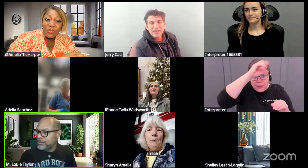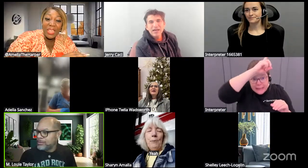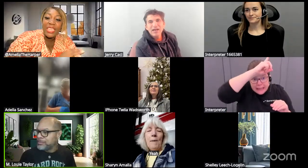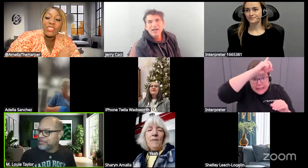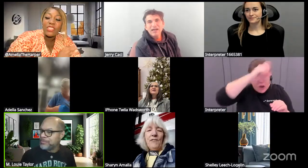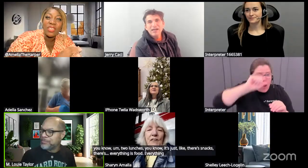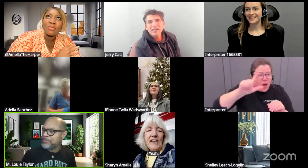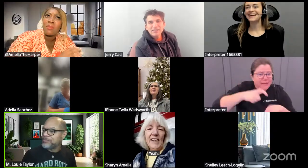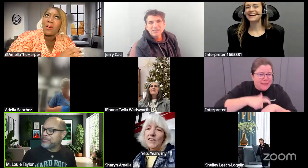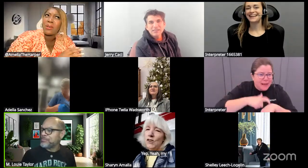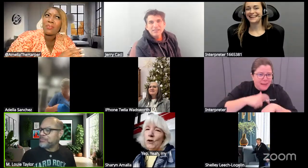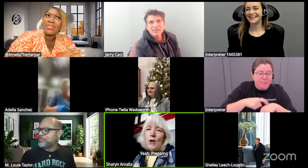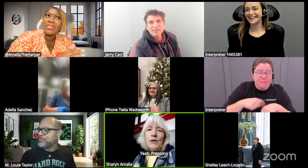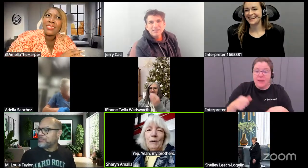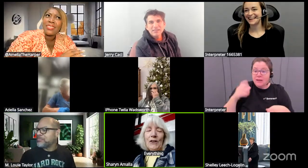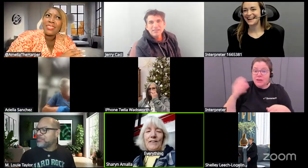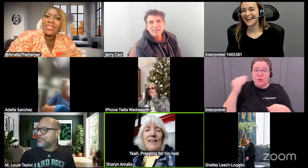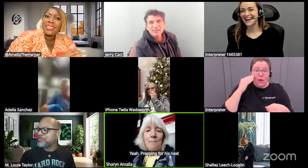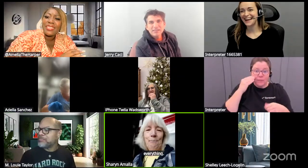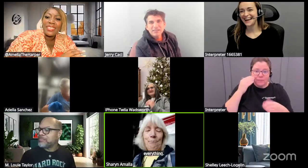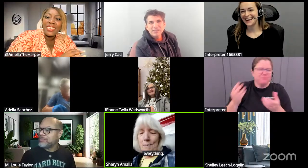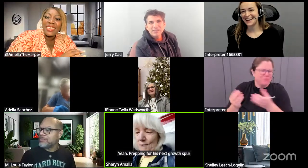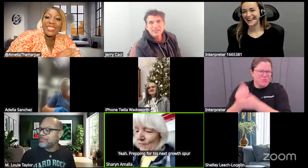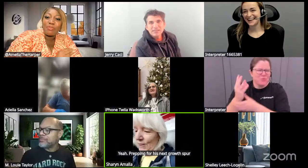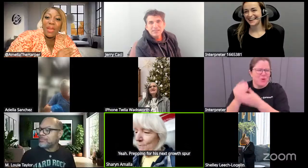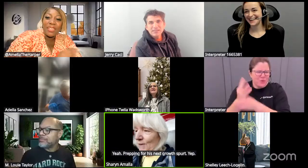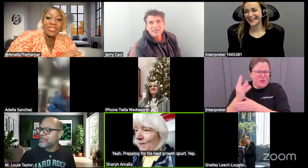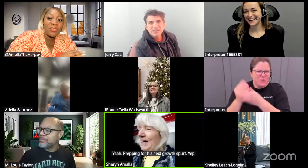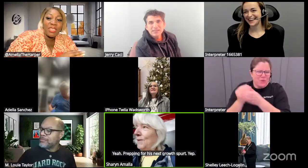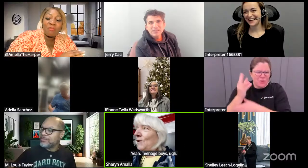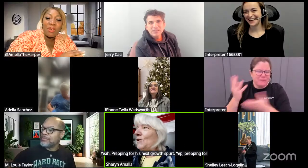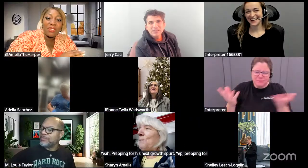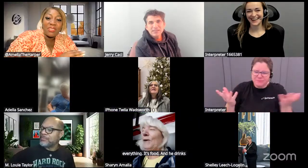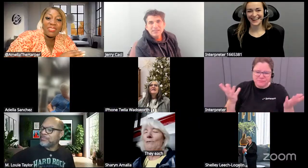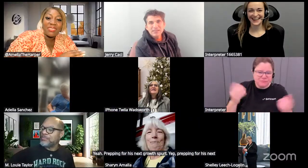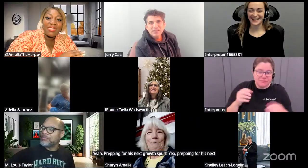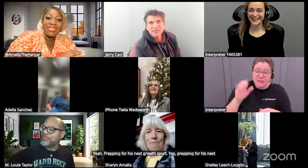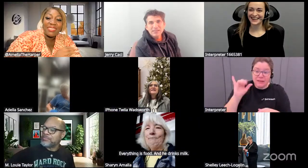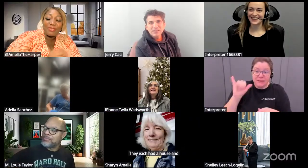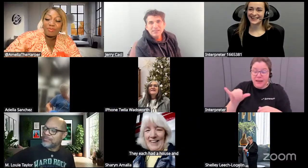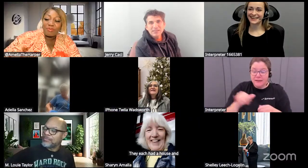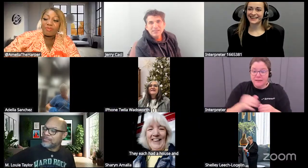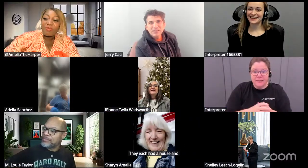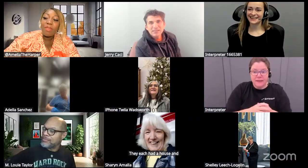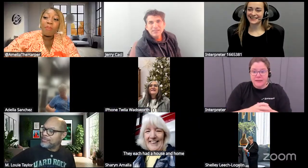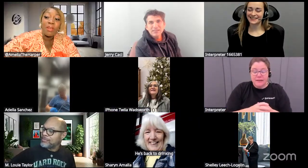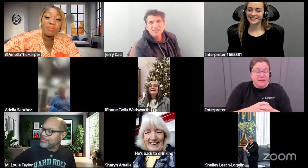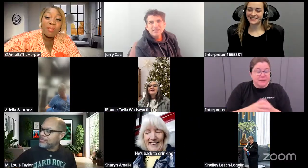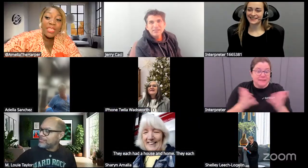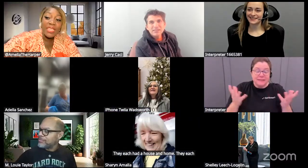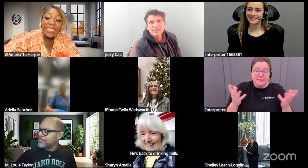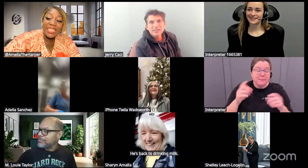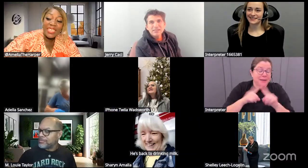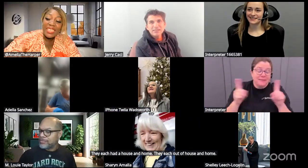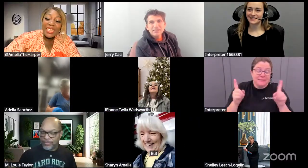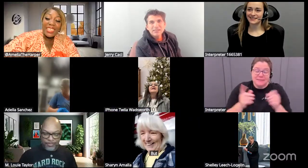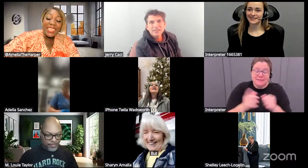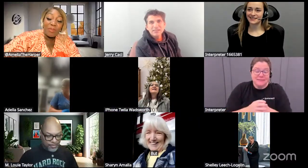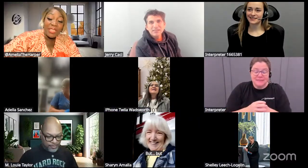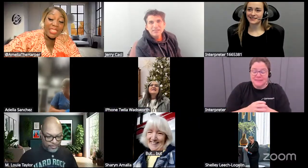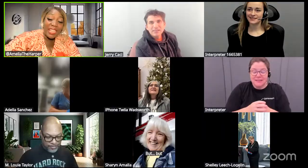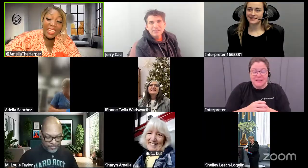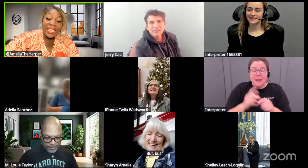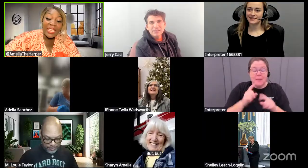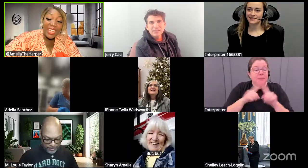Yeah. food. And My he Prepping brother, drinks for his my milk. next mom. growth spurt. Yep. Prepping He's for his back Eats to next at a drinking growth house milk. and spurt. home. He eats at a But house and but home.